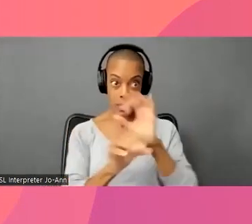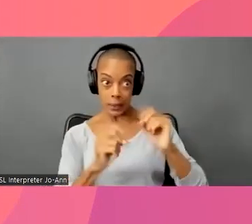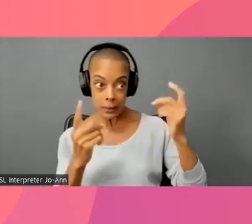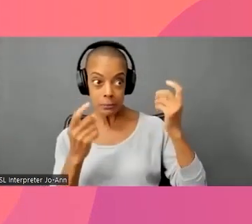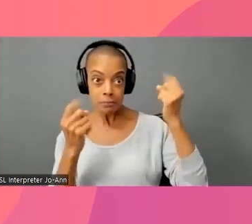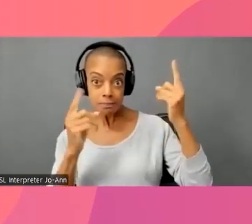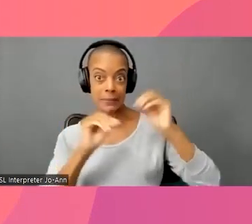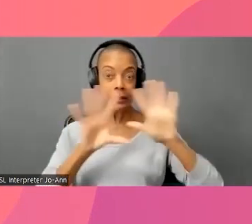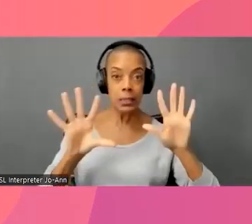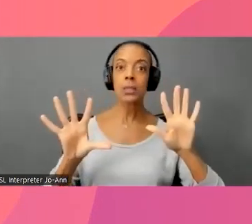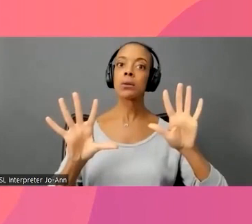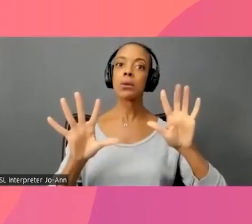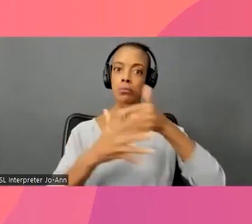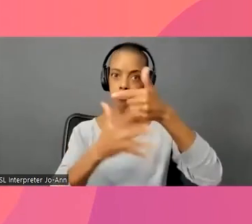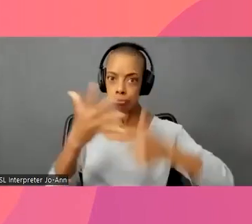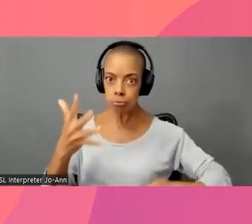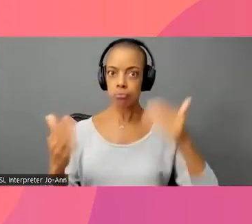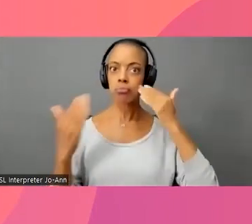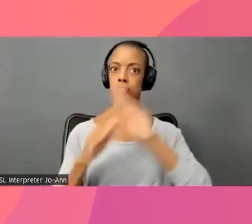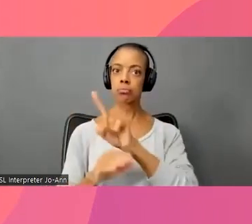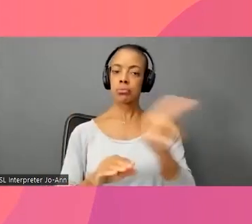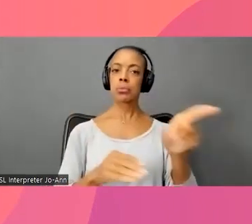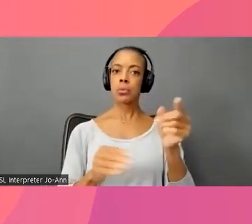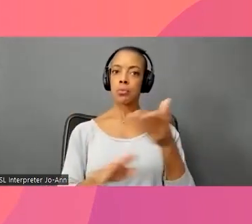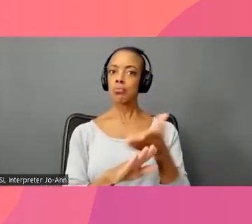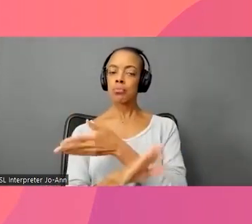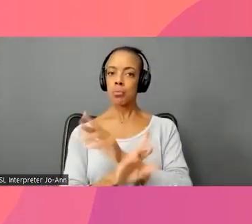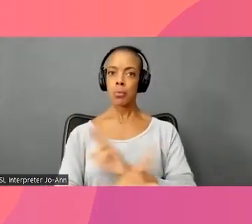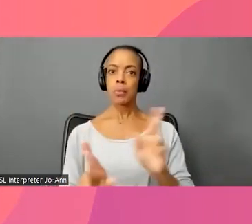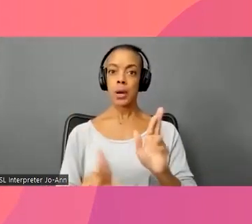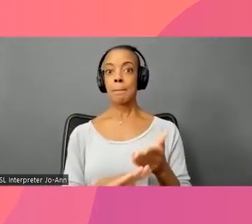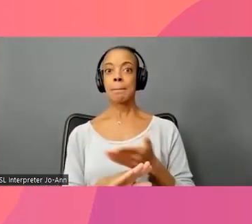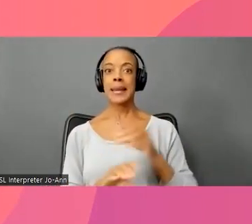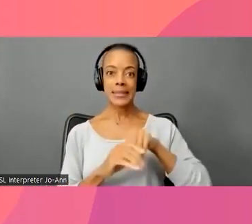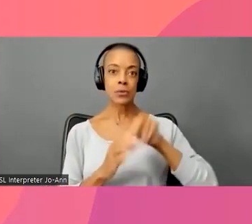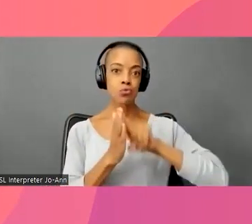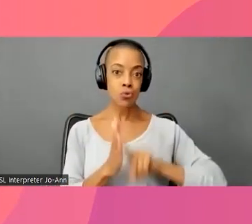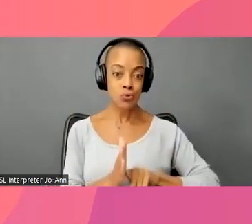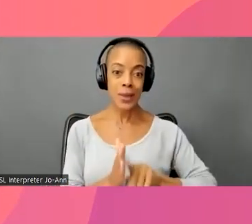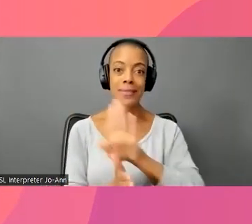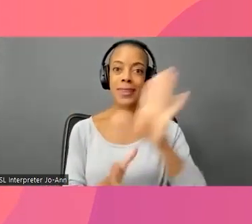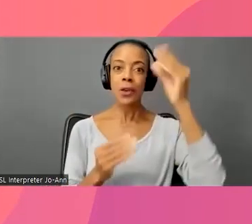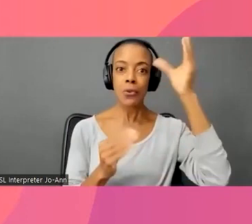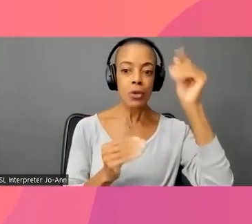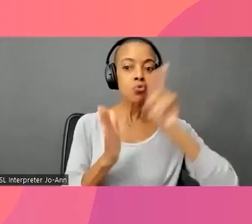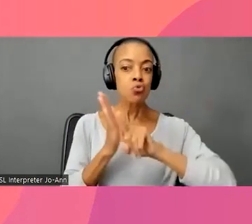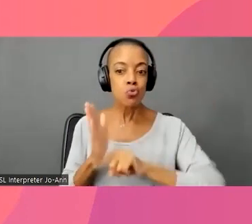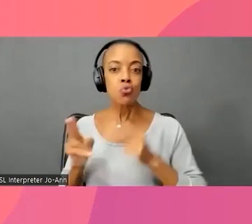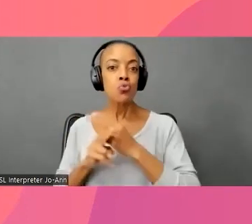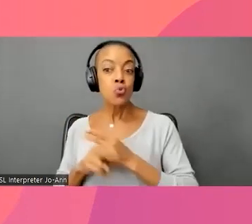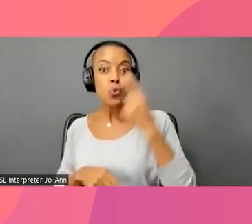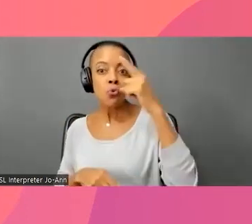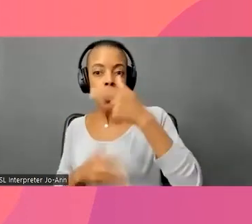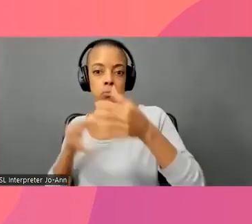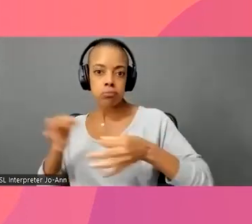knew of all the different details that can go into a research project and how their information was going to be used more